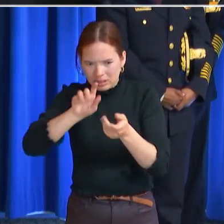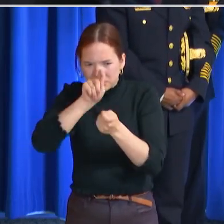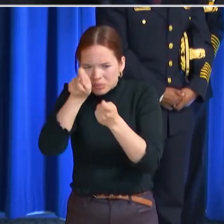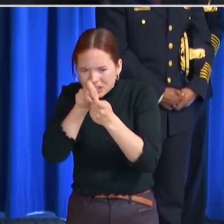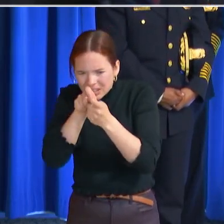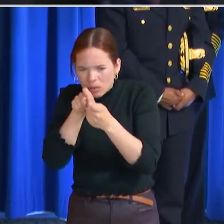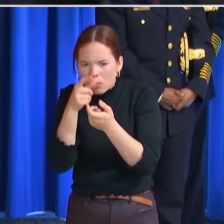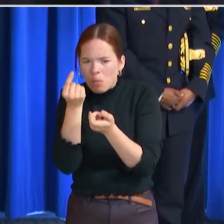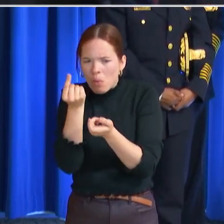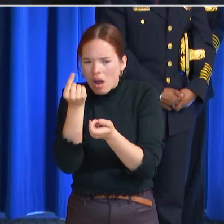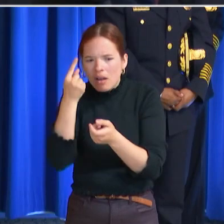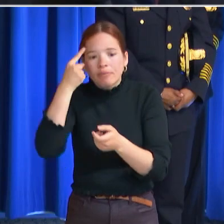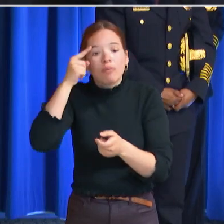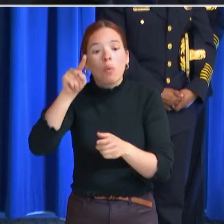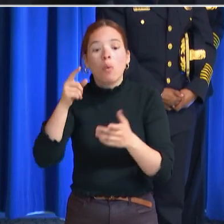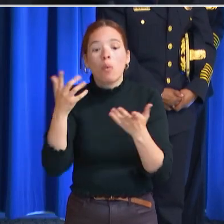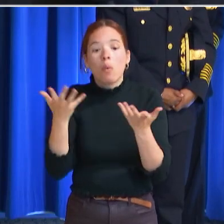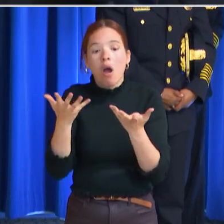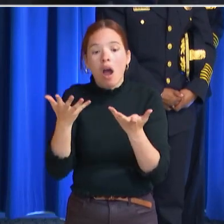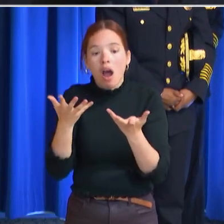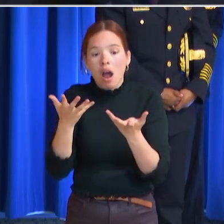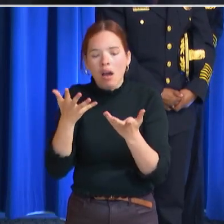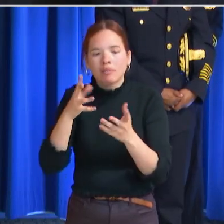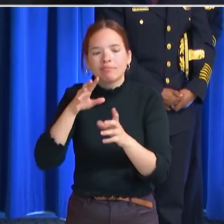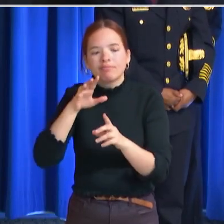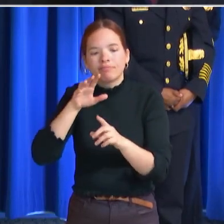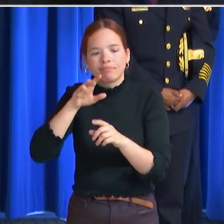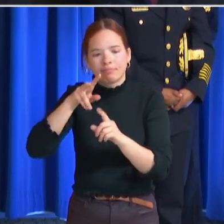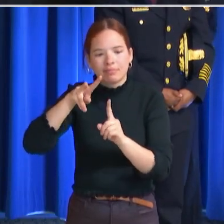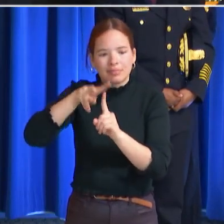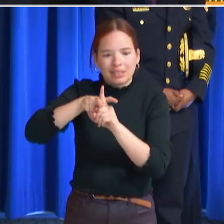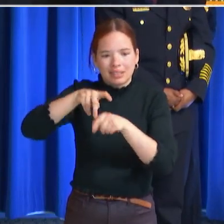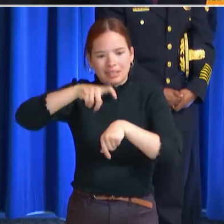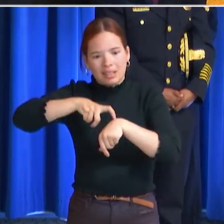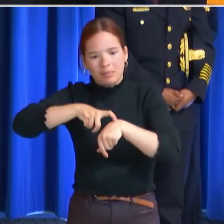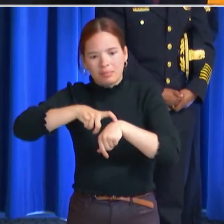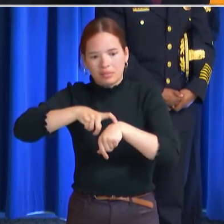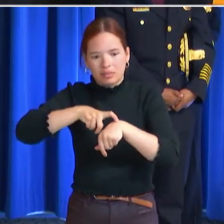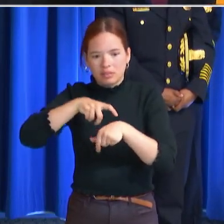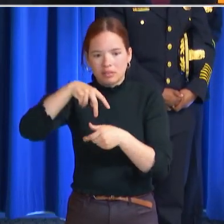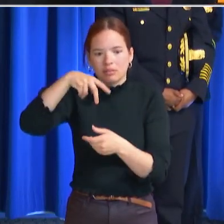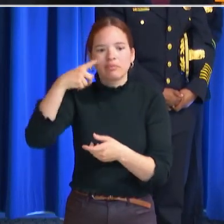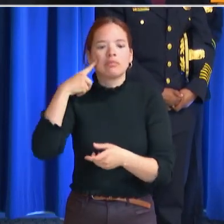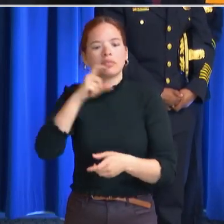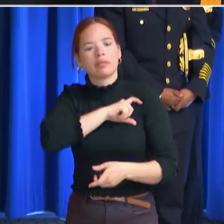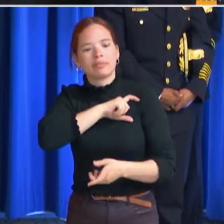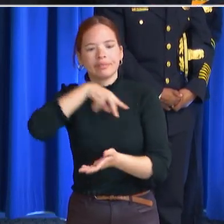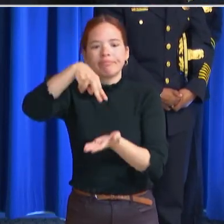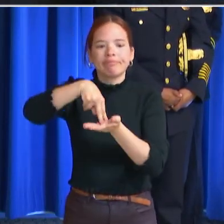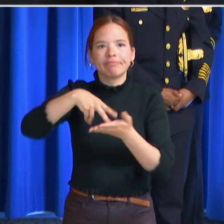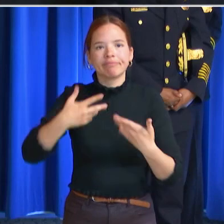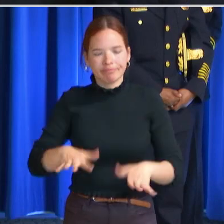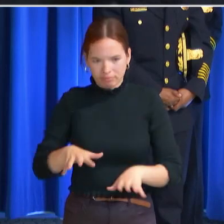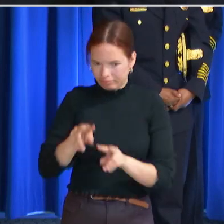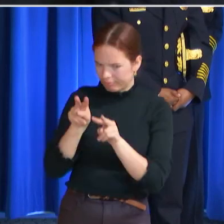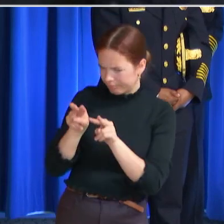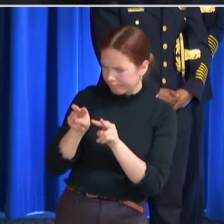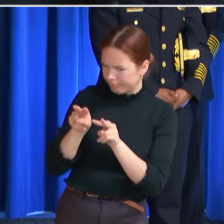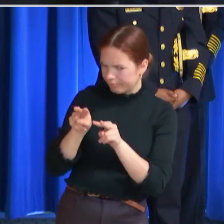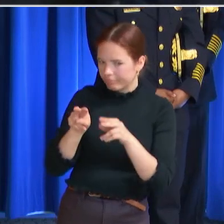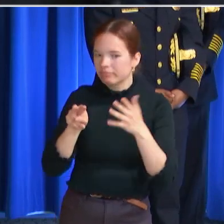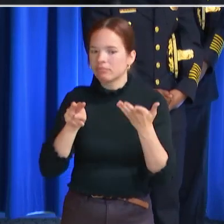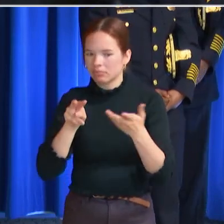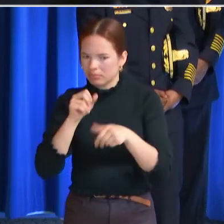for designated times, it doesn't have to be an officer standing on at a fixed post,